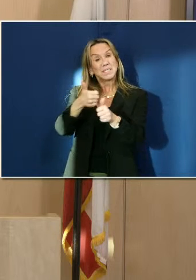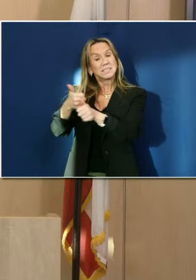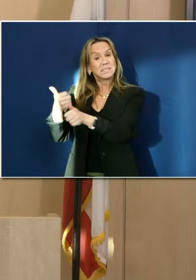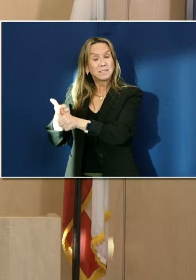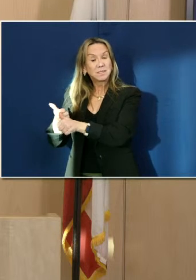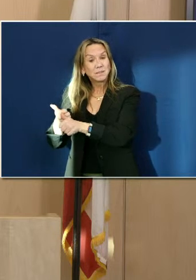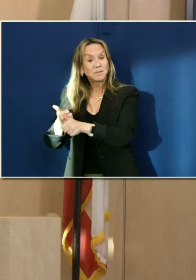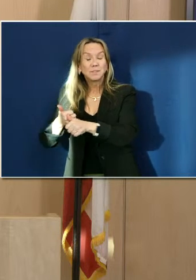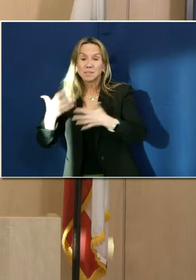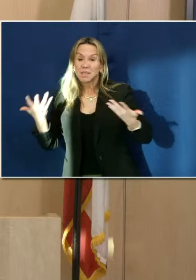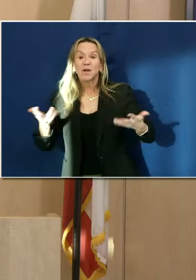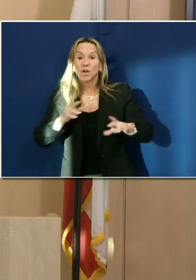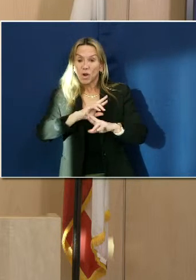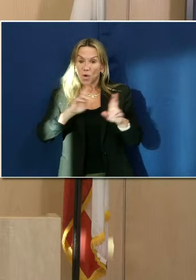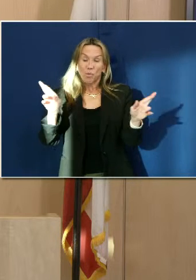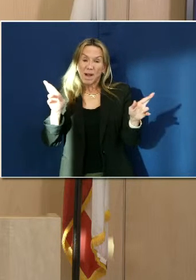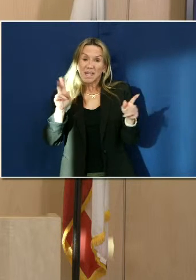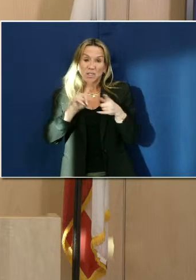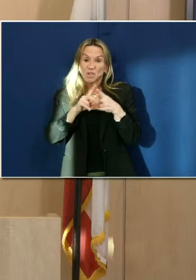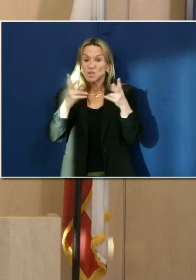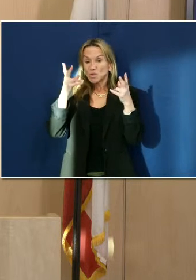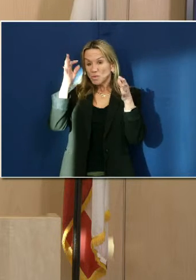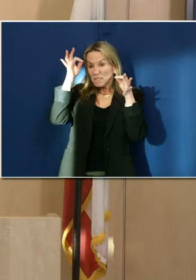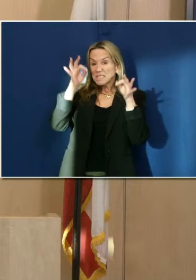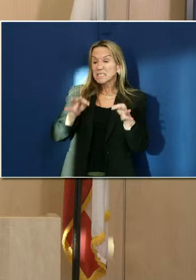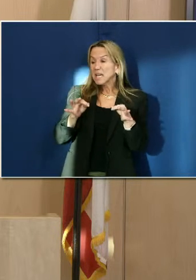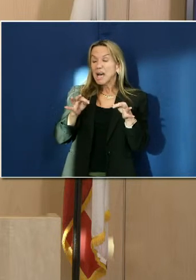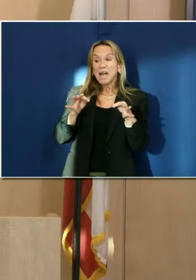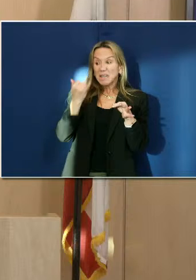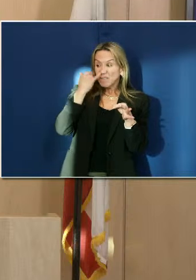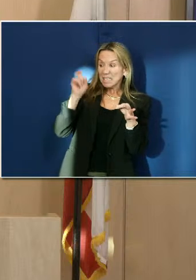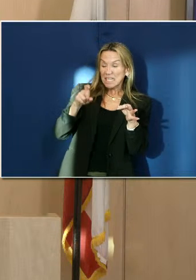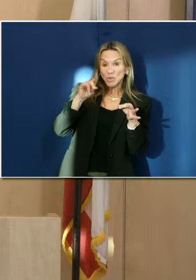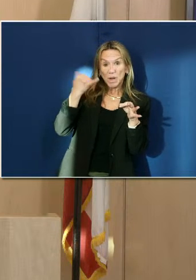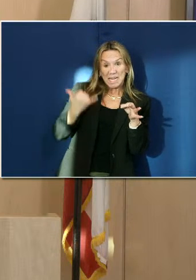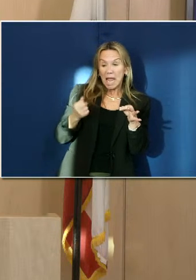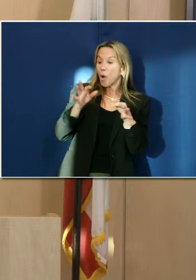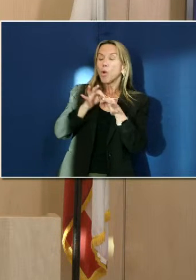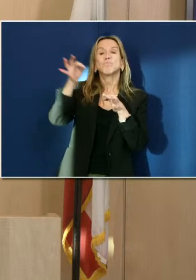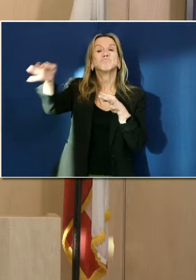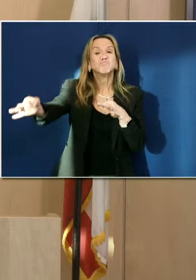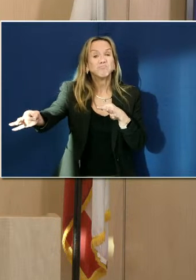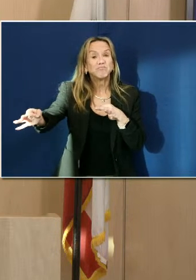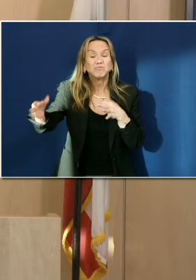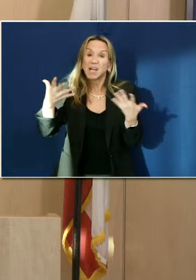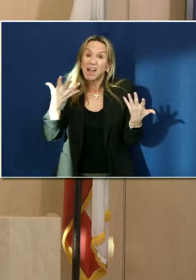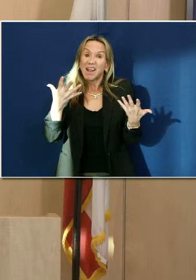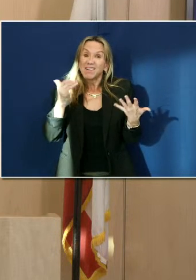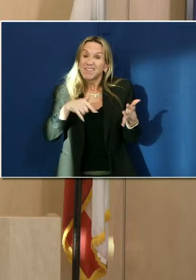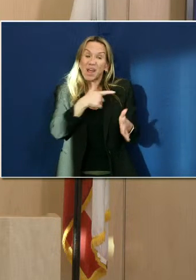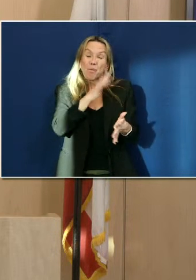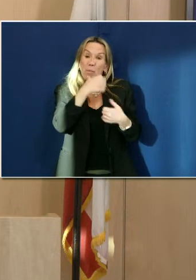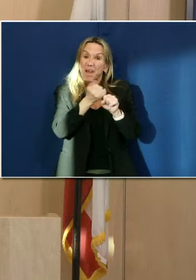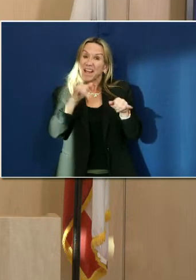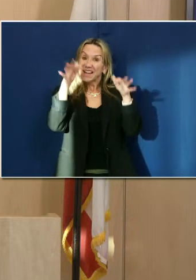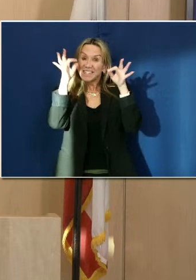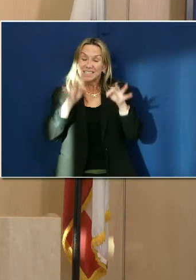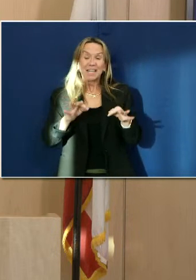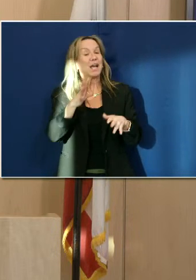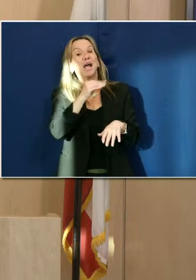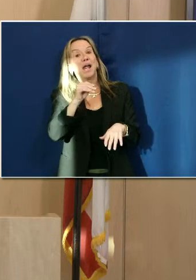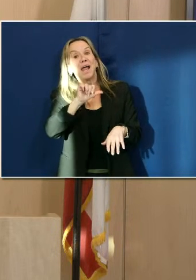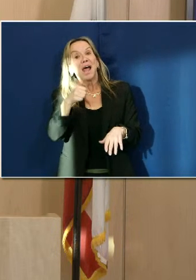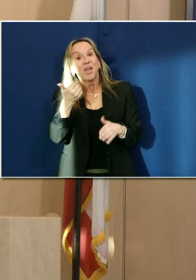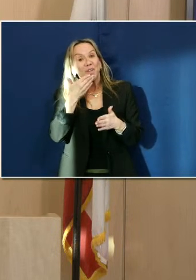further postpone unnecessary or necessary but cases that can be delayed. And we also had the good fortune of just having, the good thing